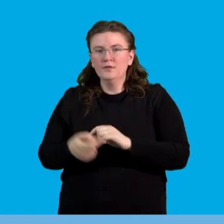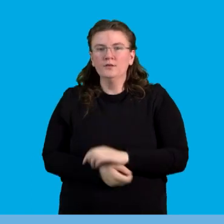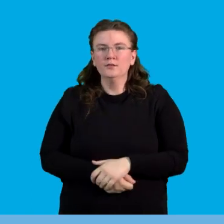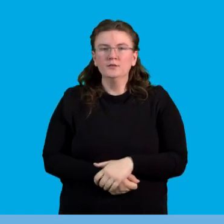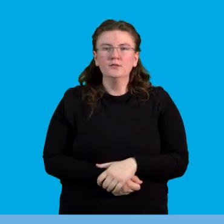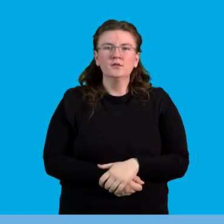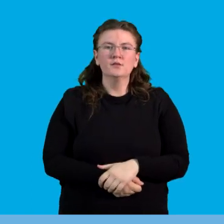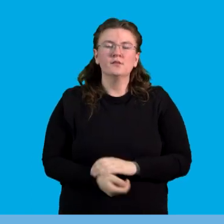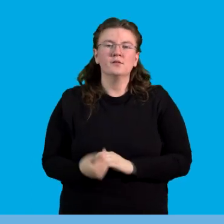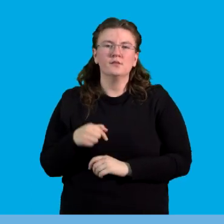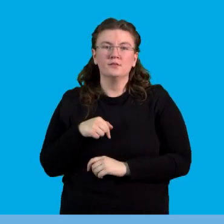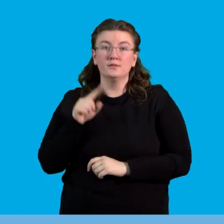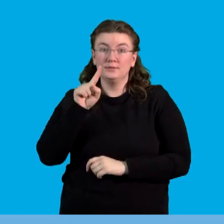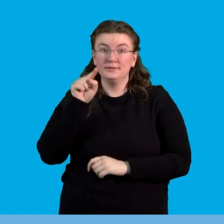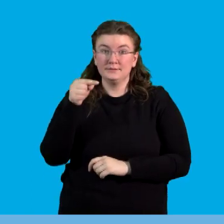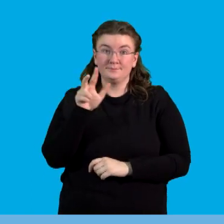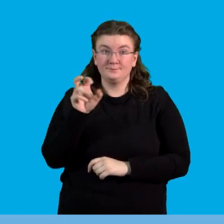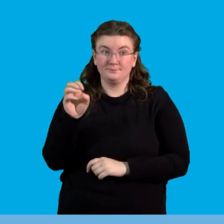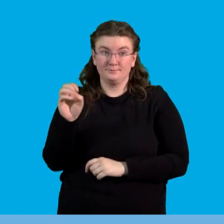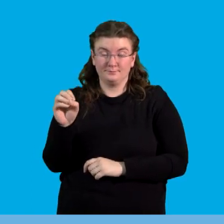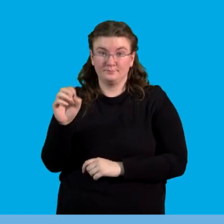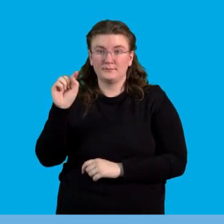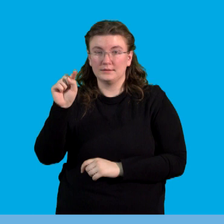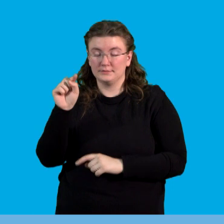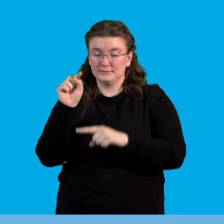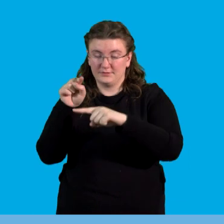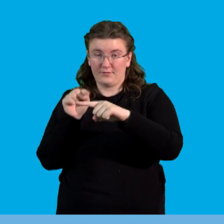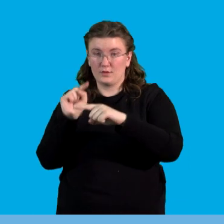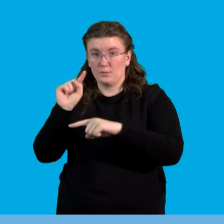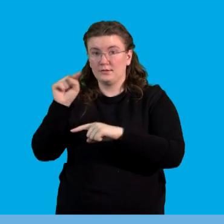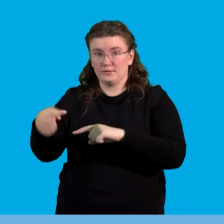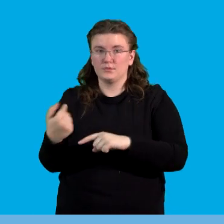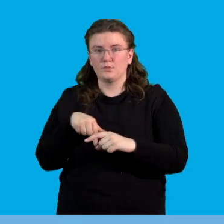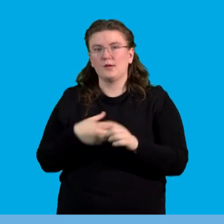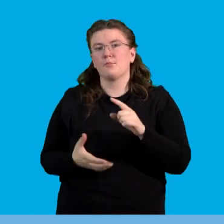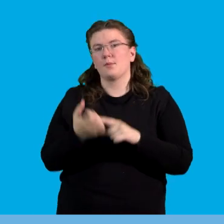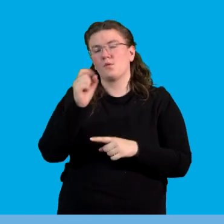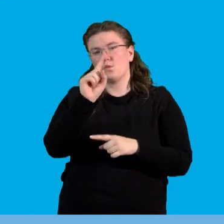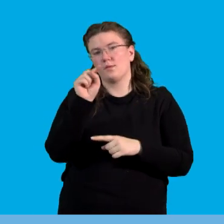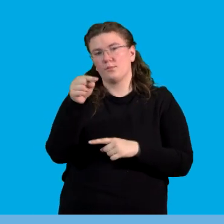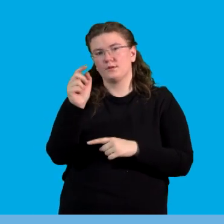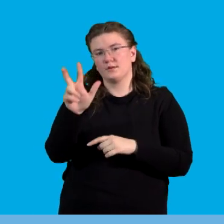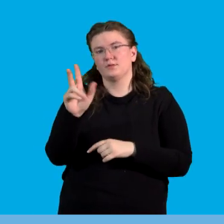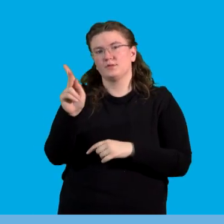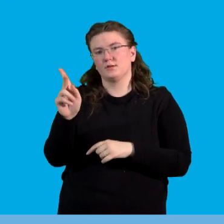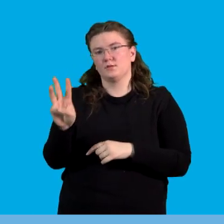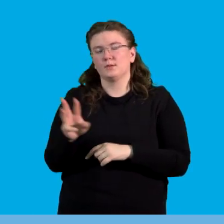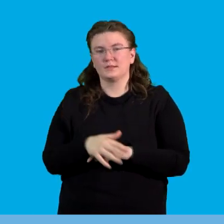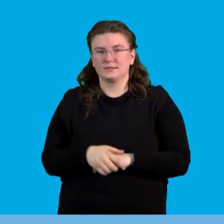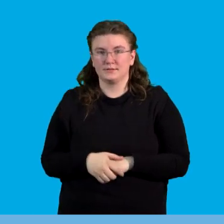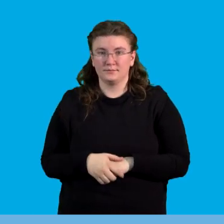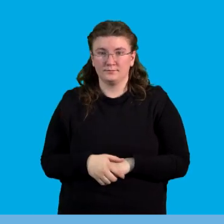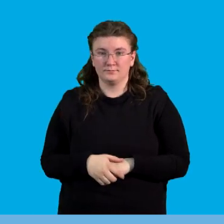dividing by 1,000. So dividing the 1,800 by 1,000, we are going to get